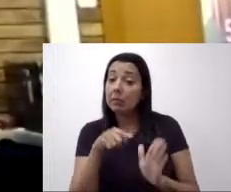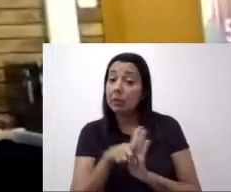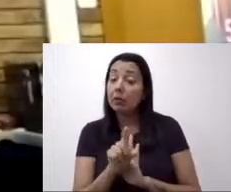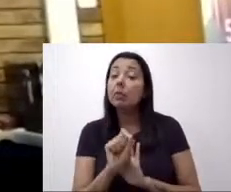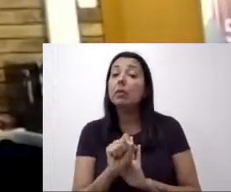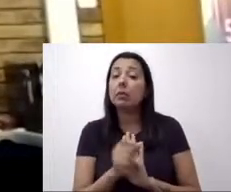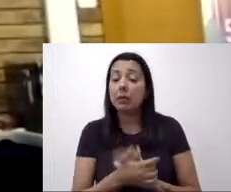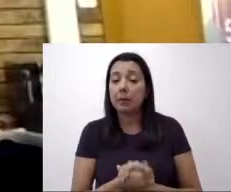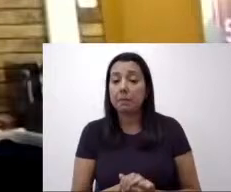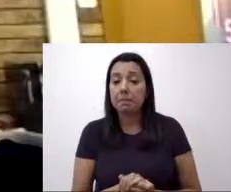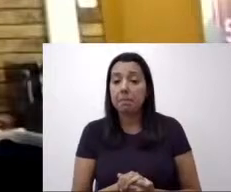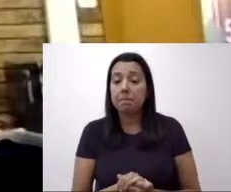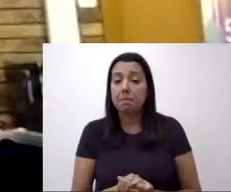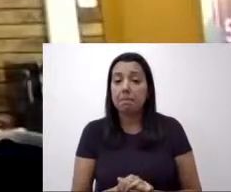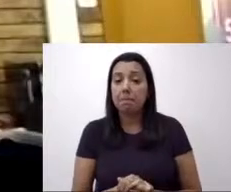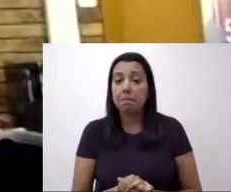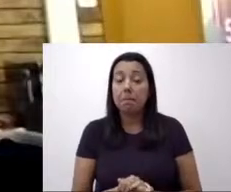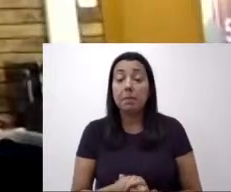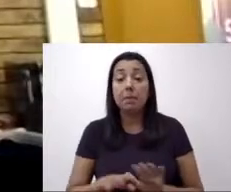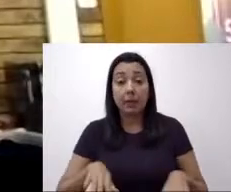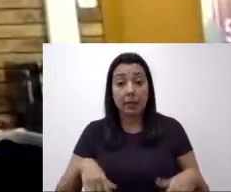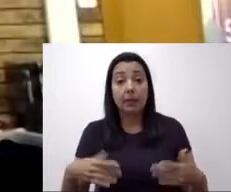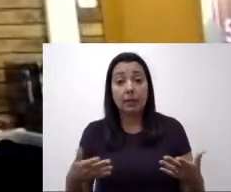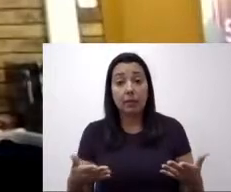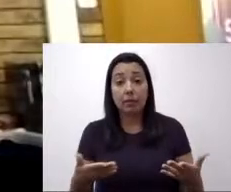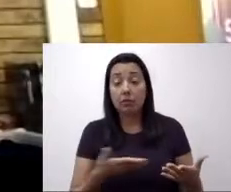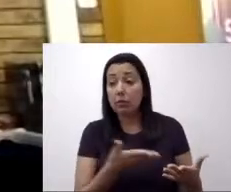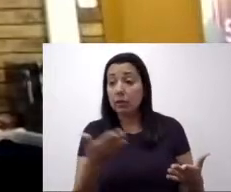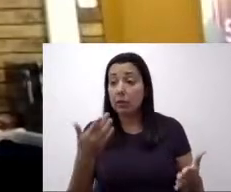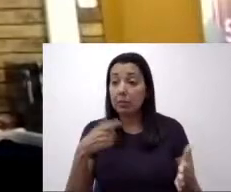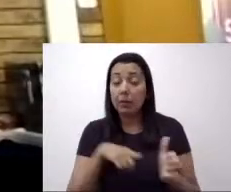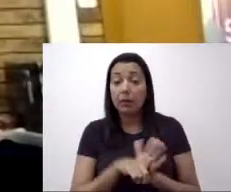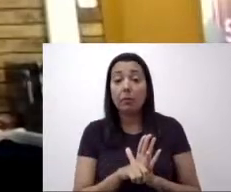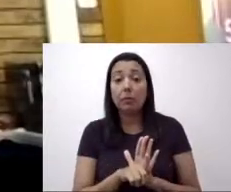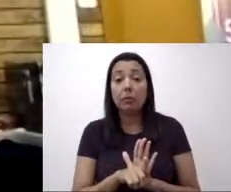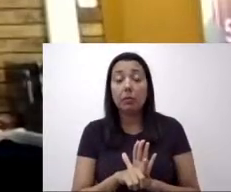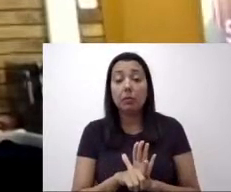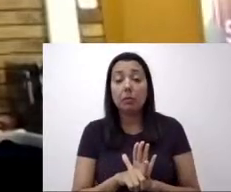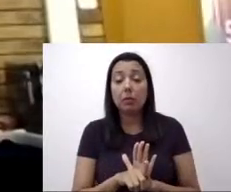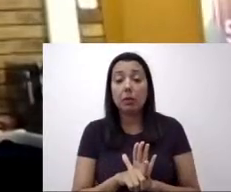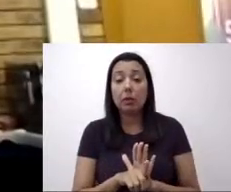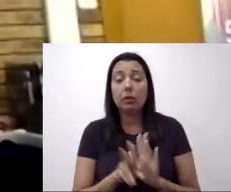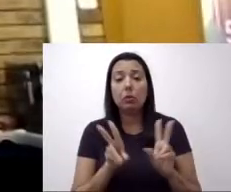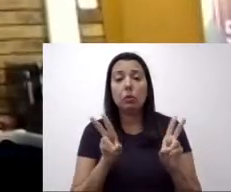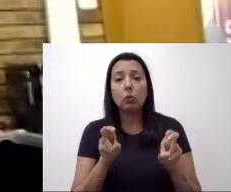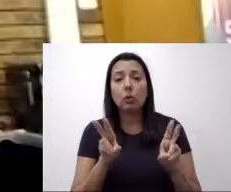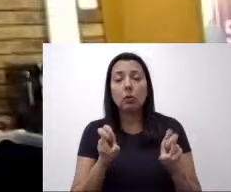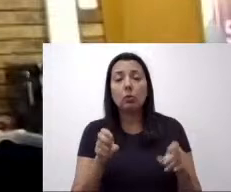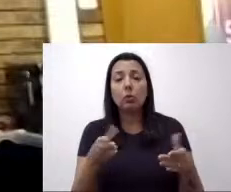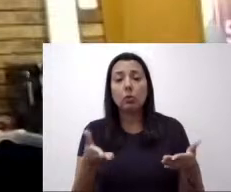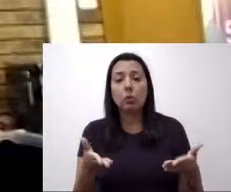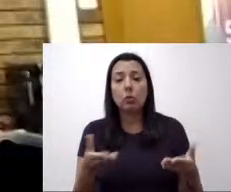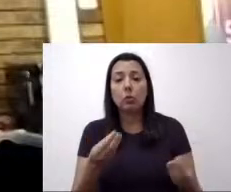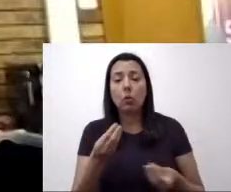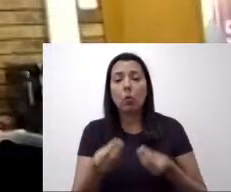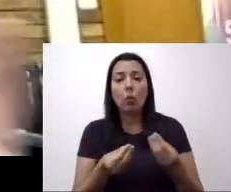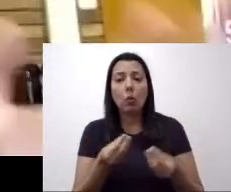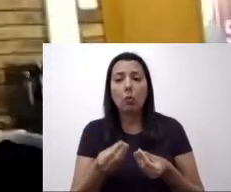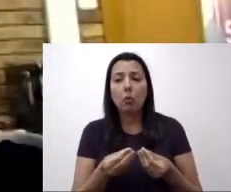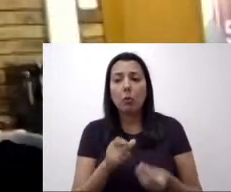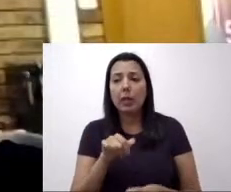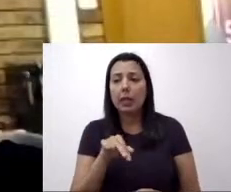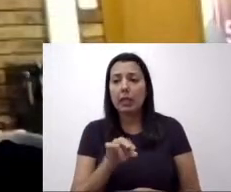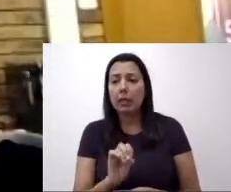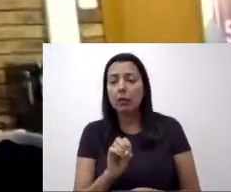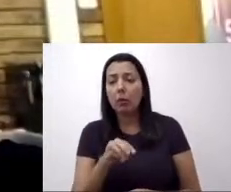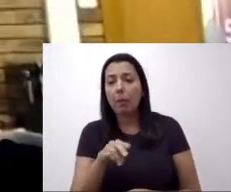So the US approach, like the Kingdom one. So Cohen March-Olson, I think that even if Kingdom